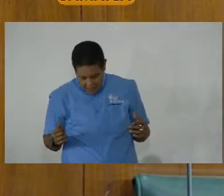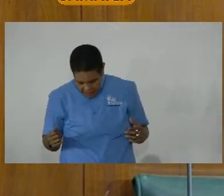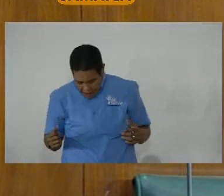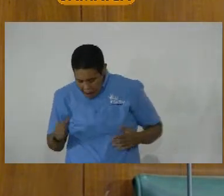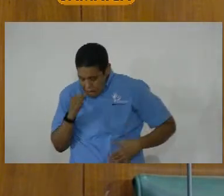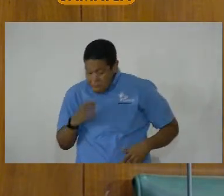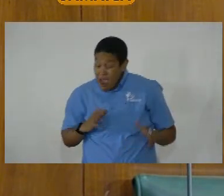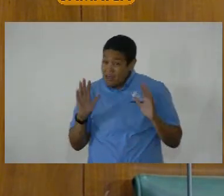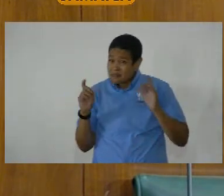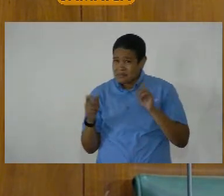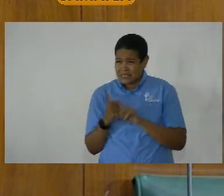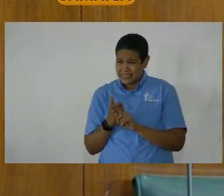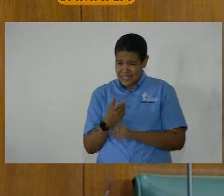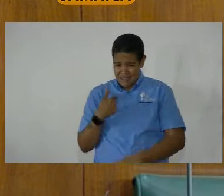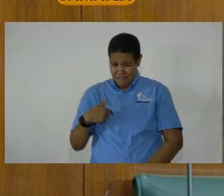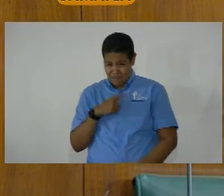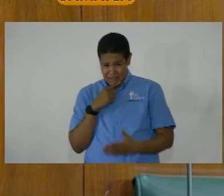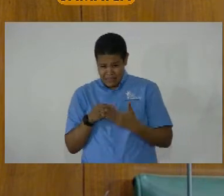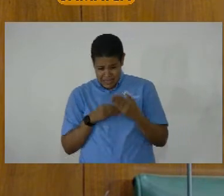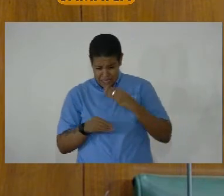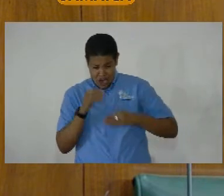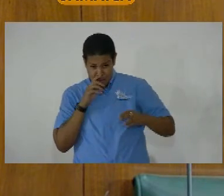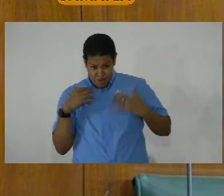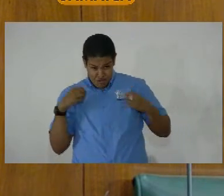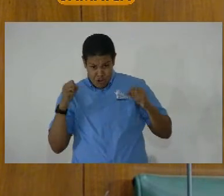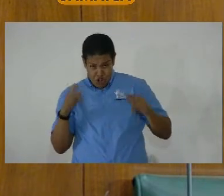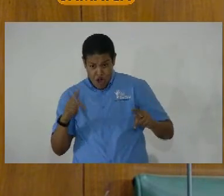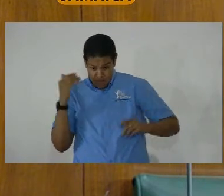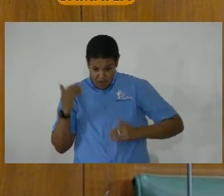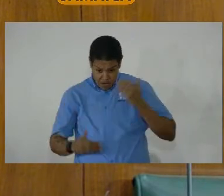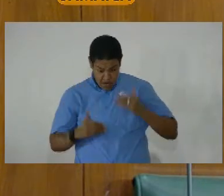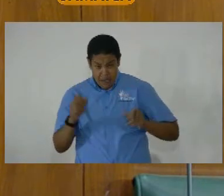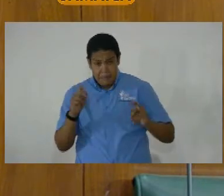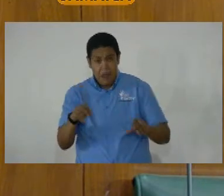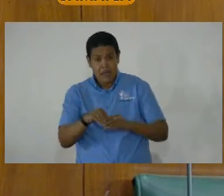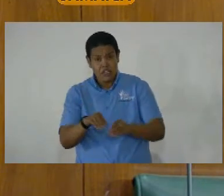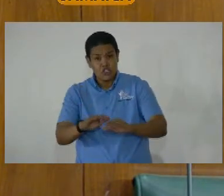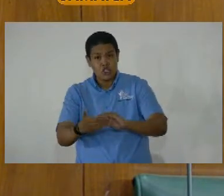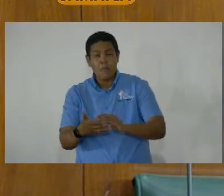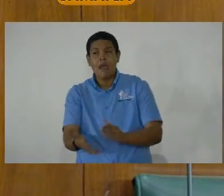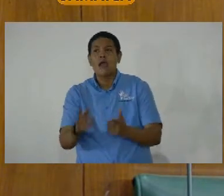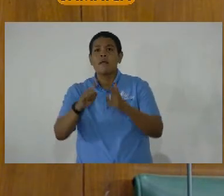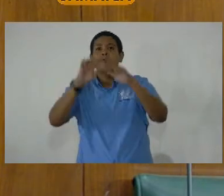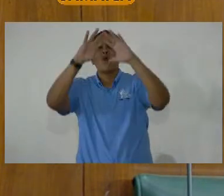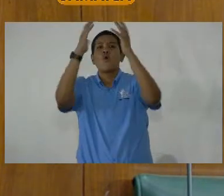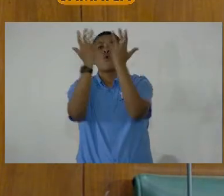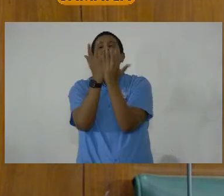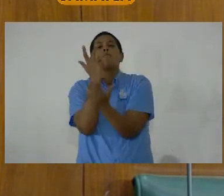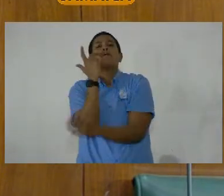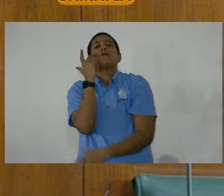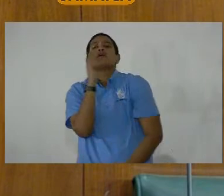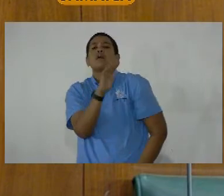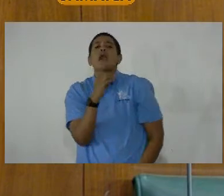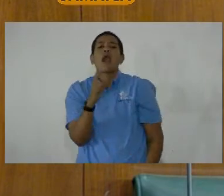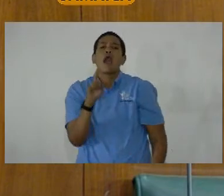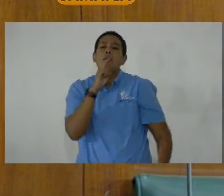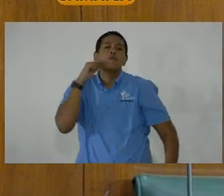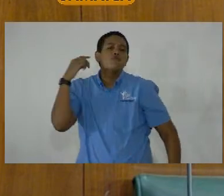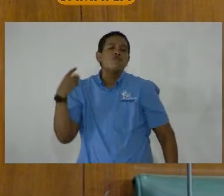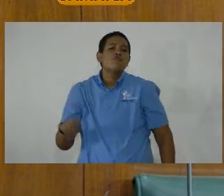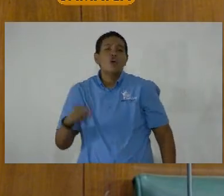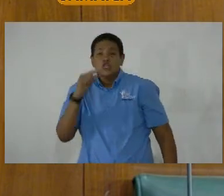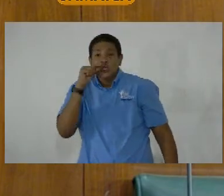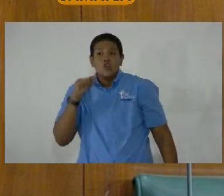Madam Speaker, just as the economic recovery was underway here in Jamaica and globally, the